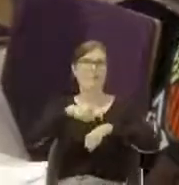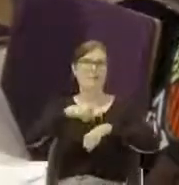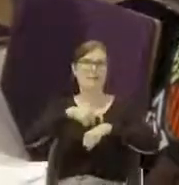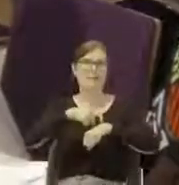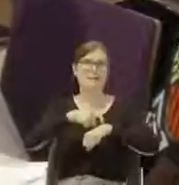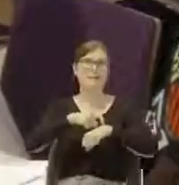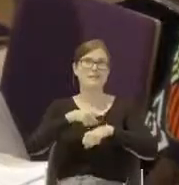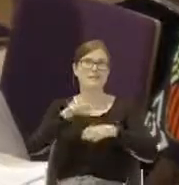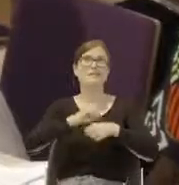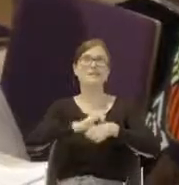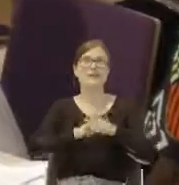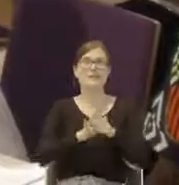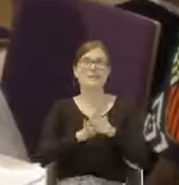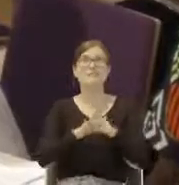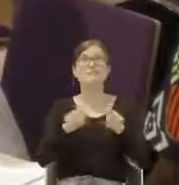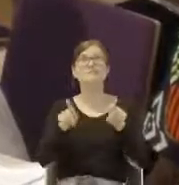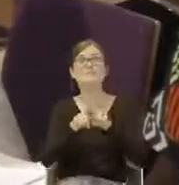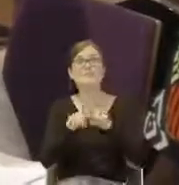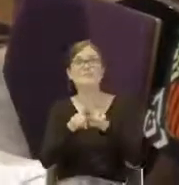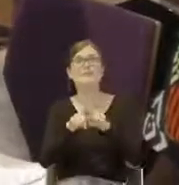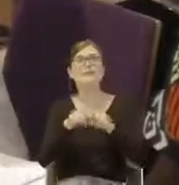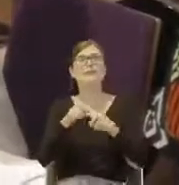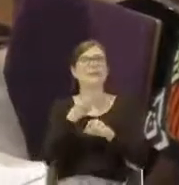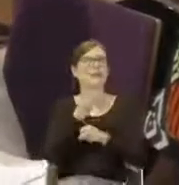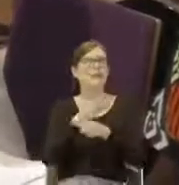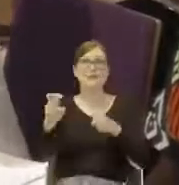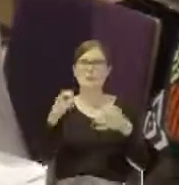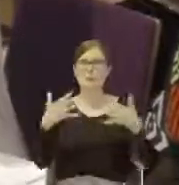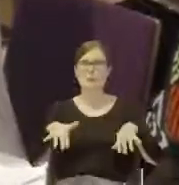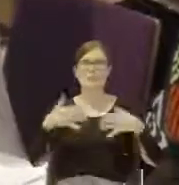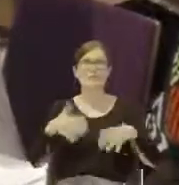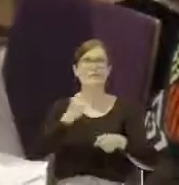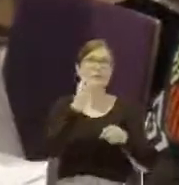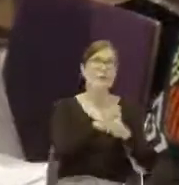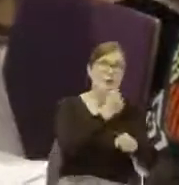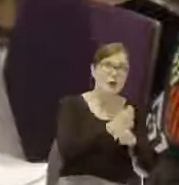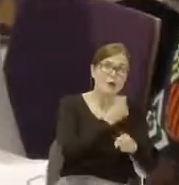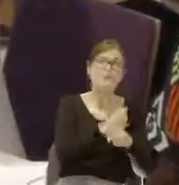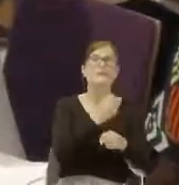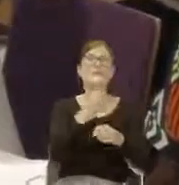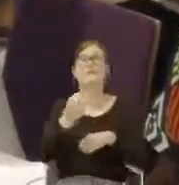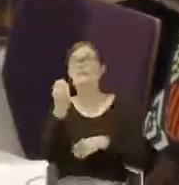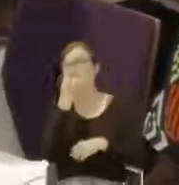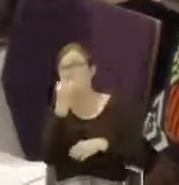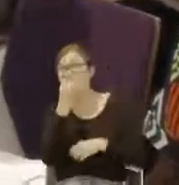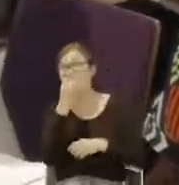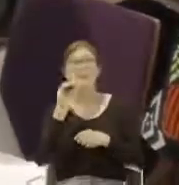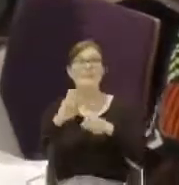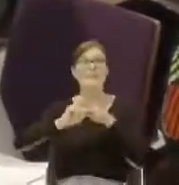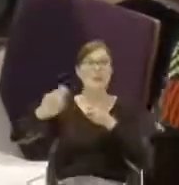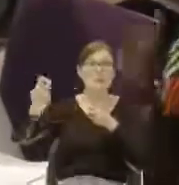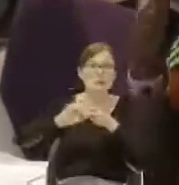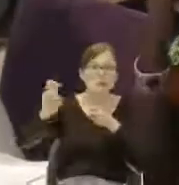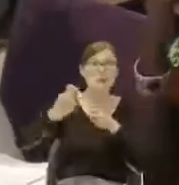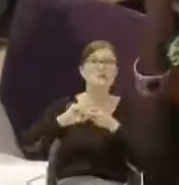ensure service provision when we were, many of us, locked down at home. Daria,